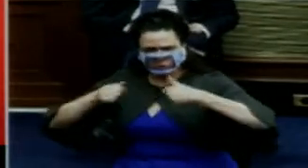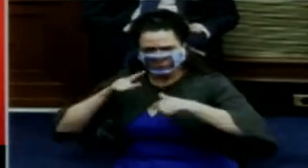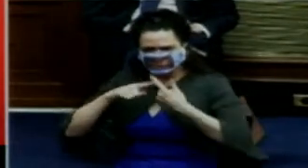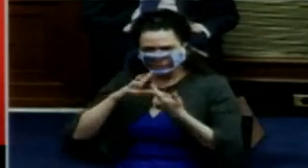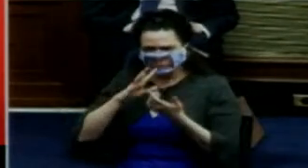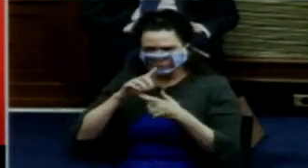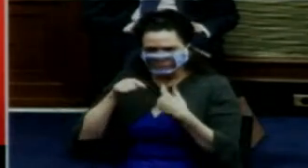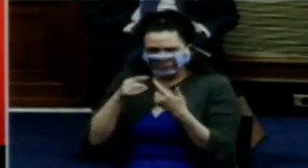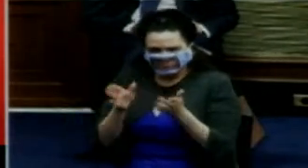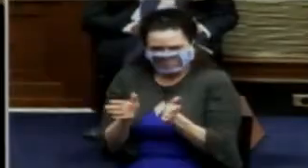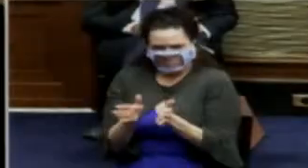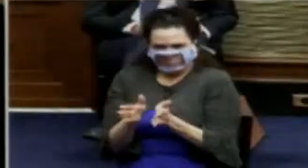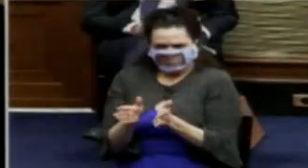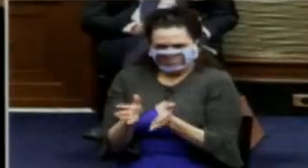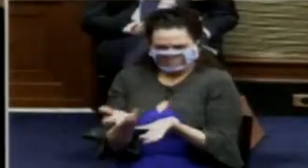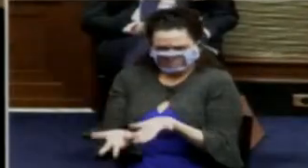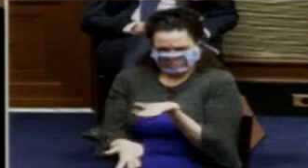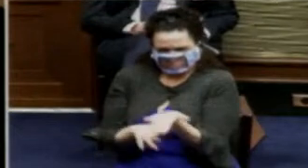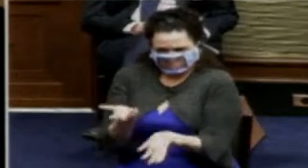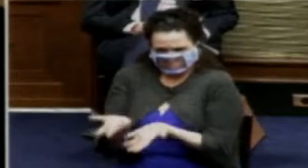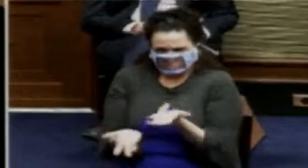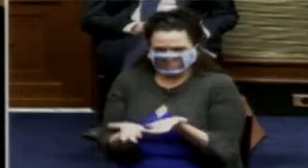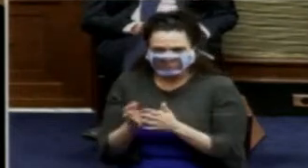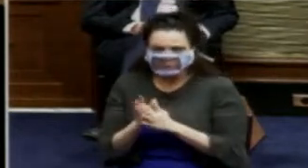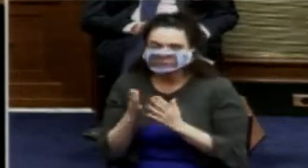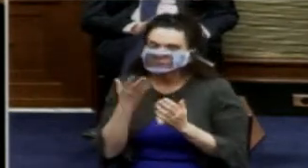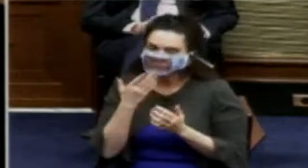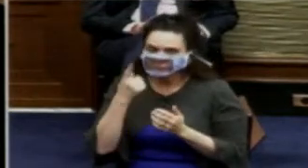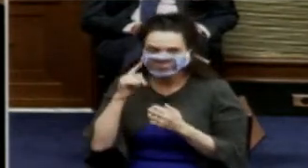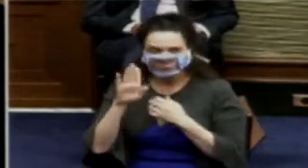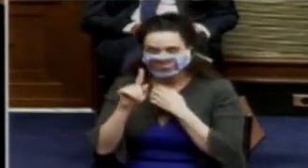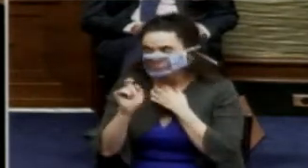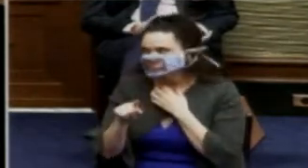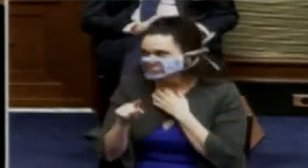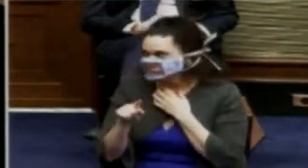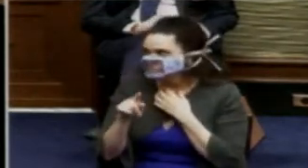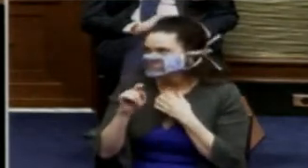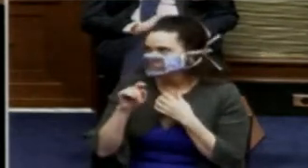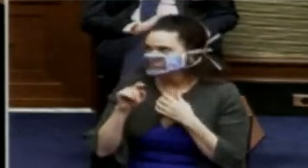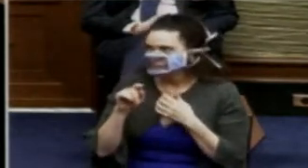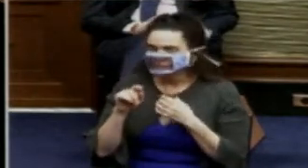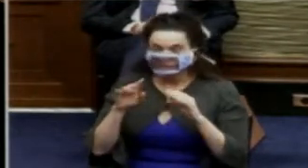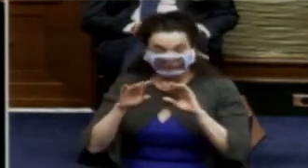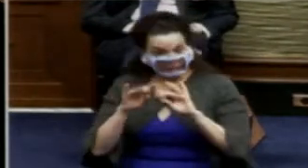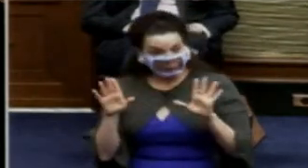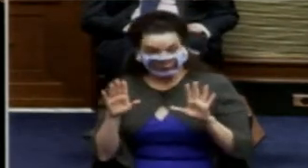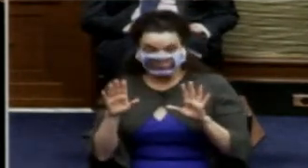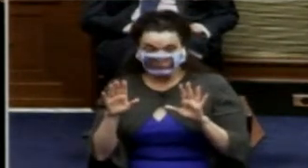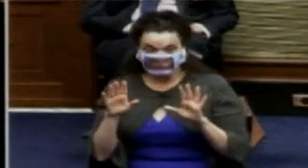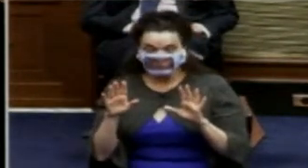Well, Mr. Davis, thank you for your question. They're clearly referring to